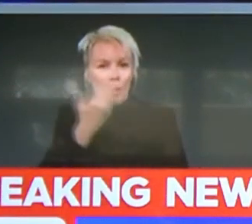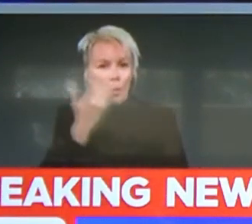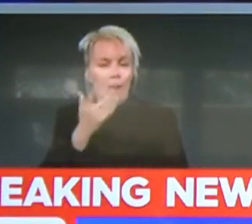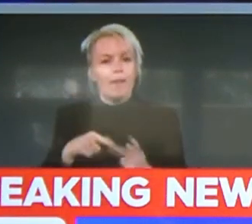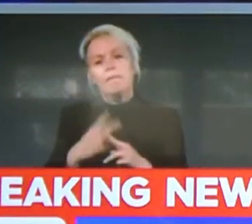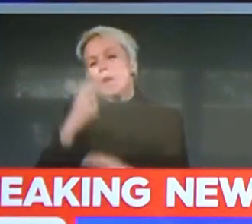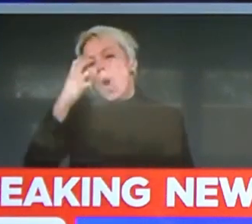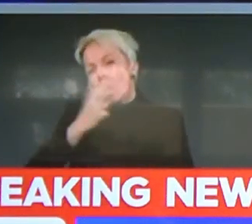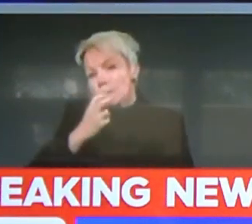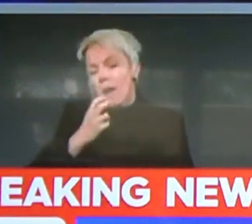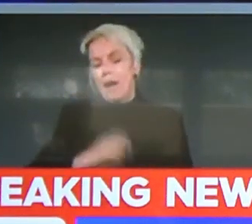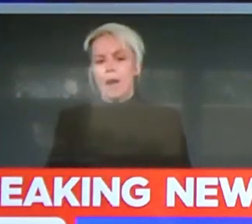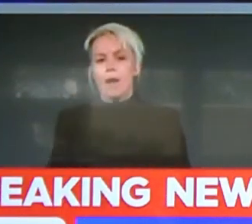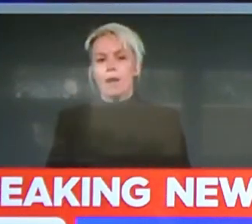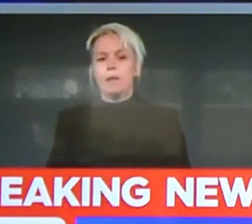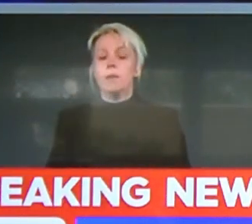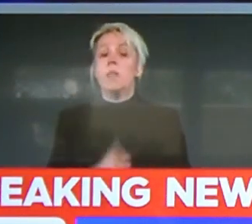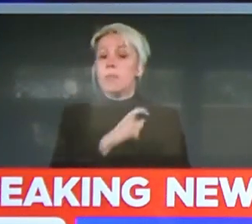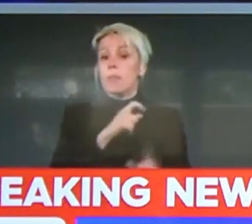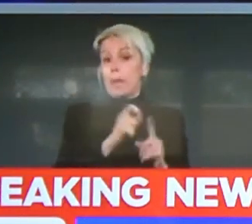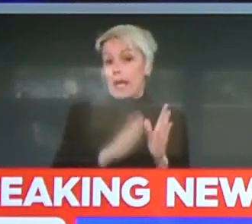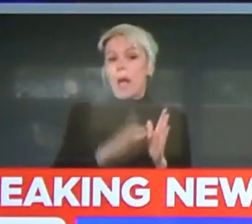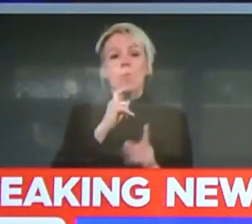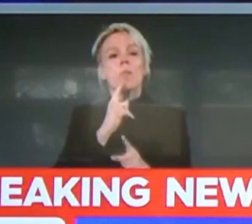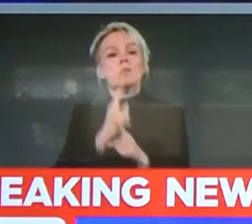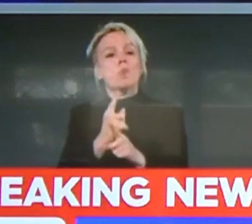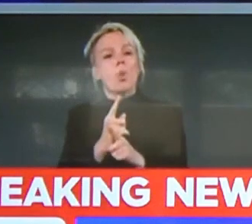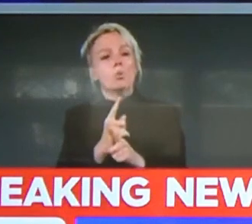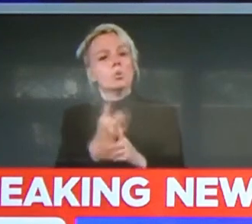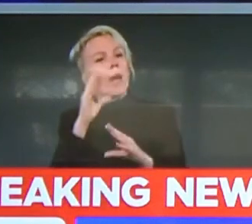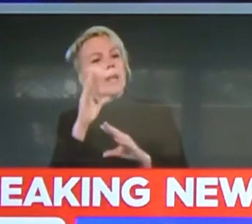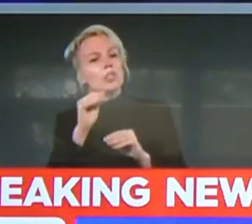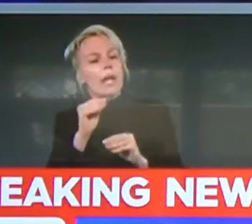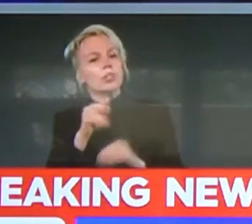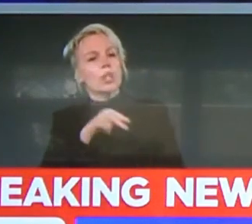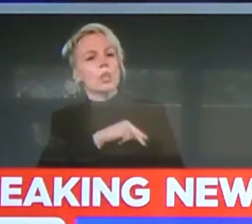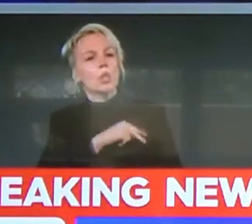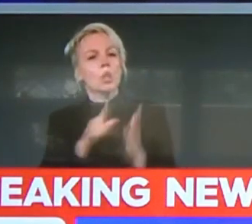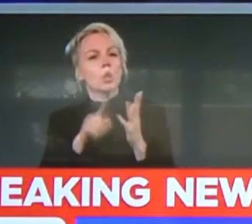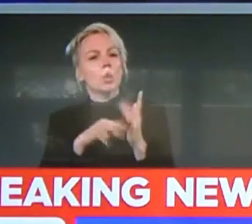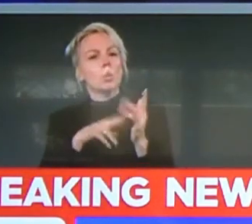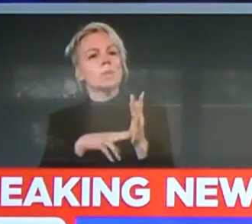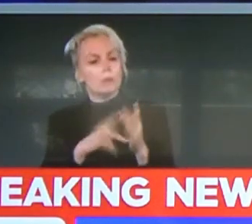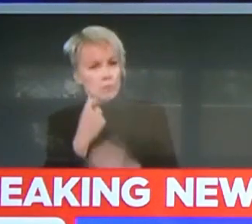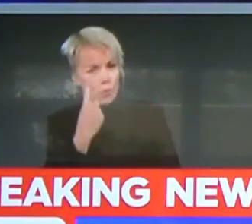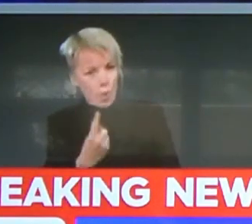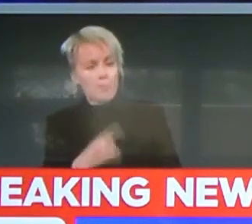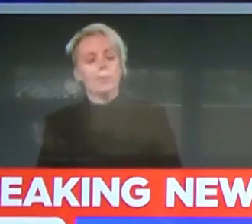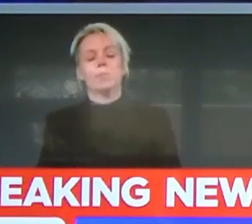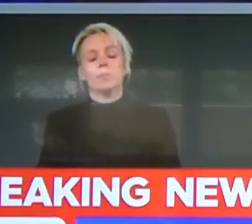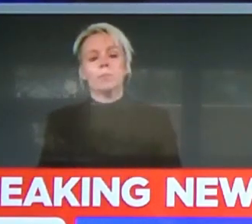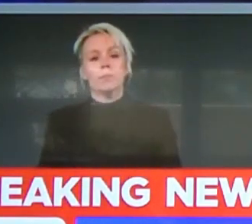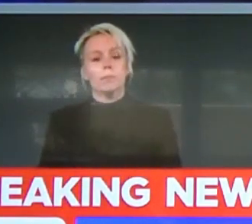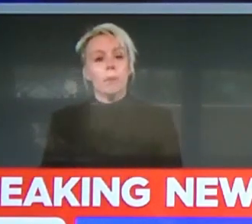have with the education unions. We've got to protect any vulnerable people in our community. We do not see children,